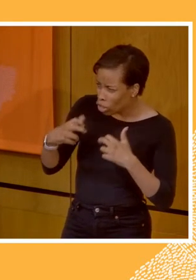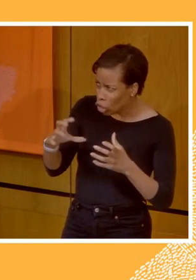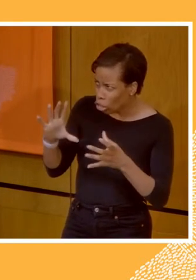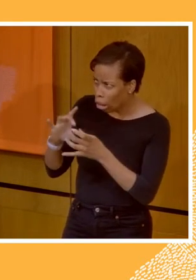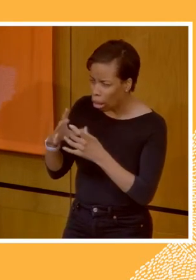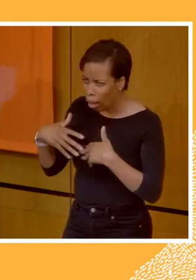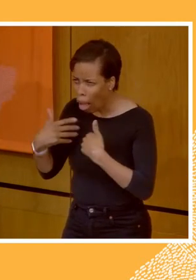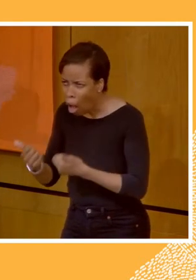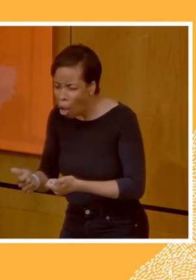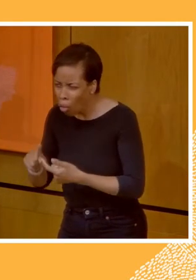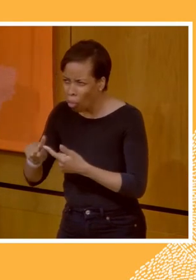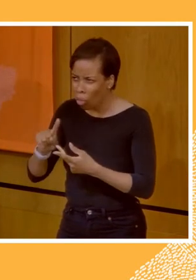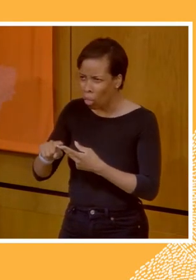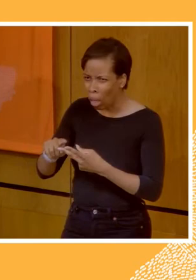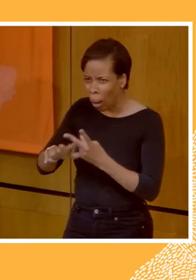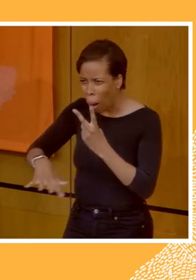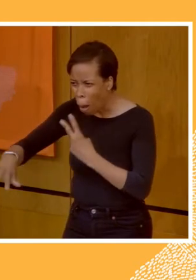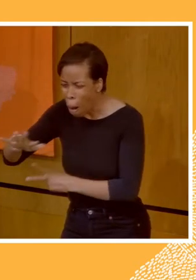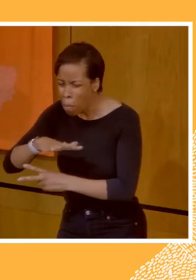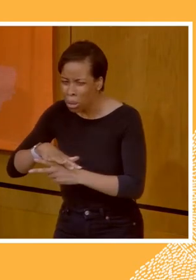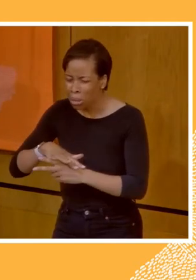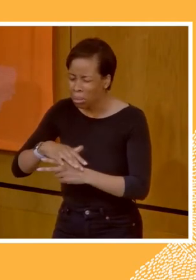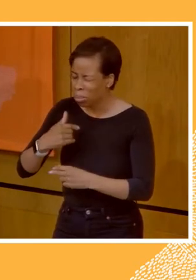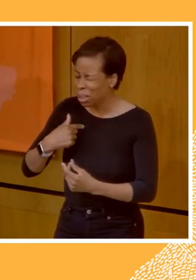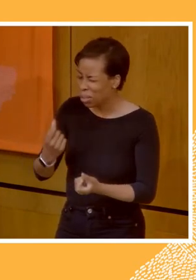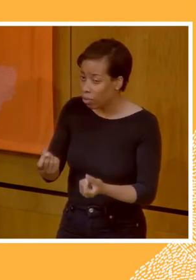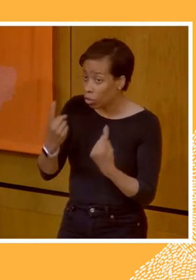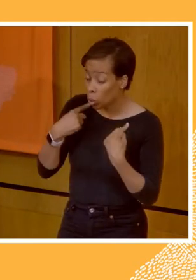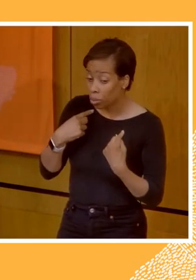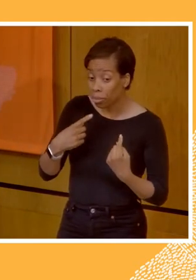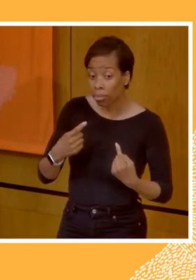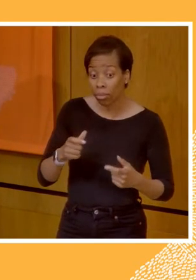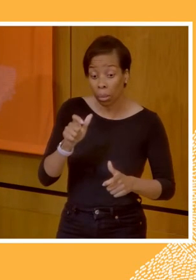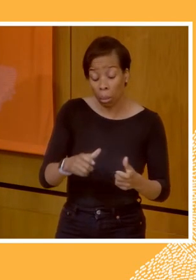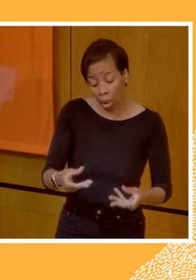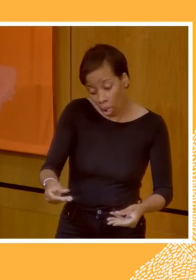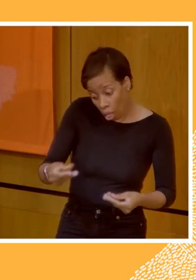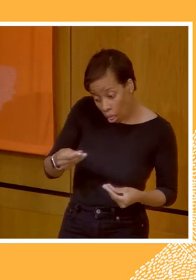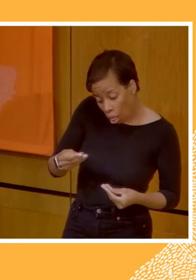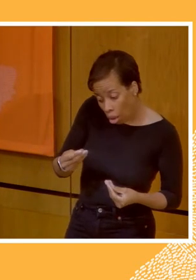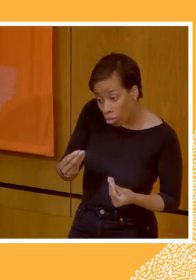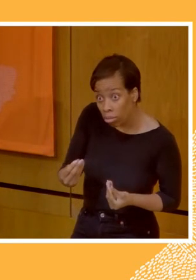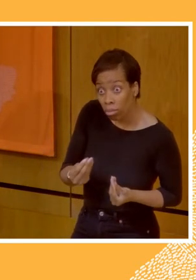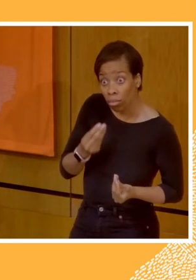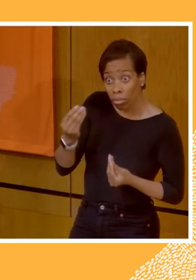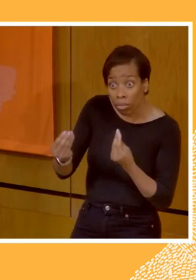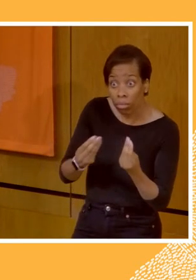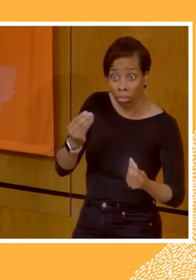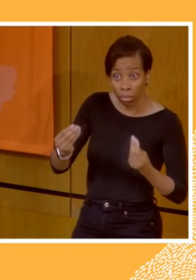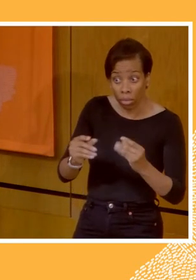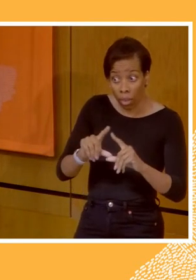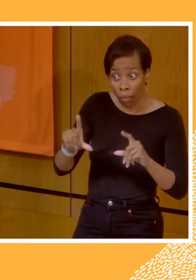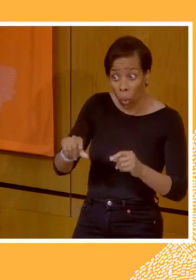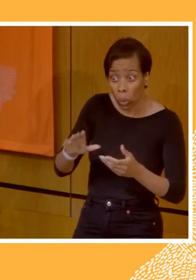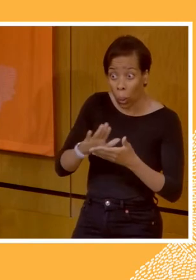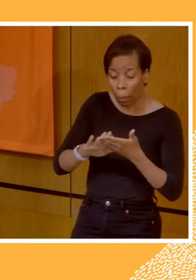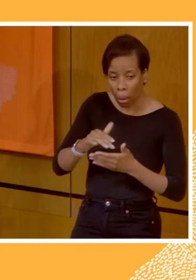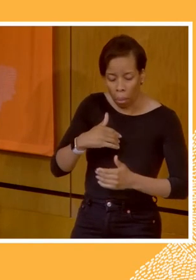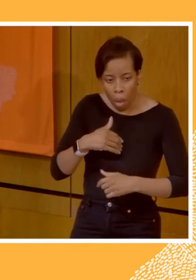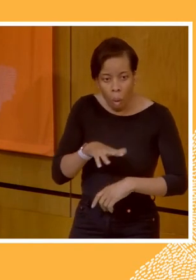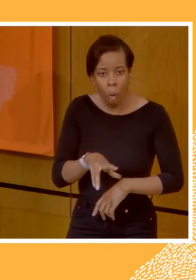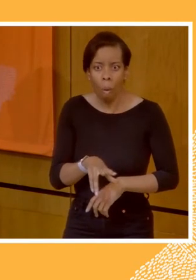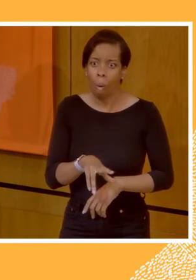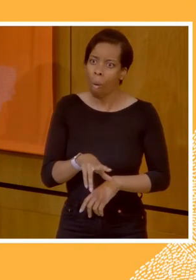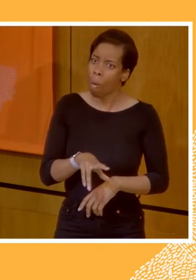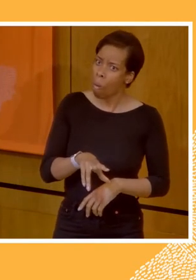health? And when people came and they were interpreting these photos, they really had a deep meaning,